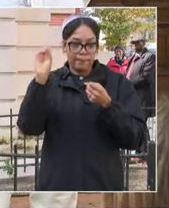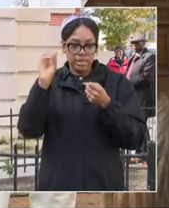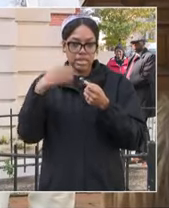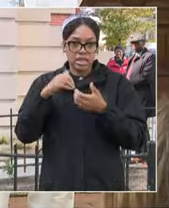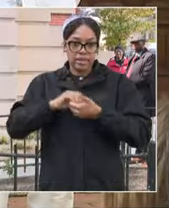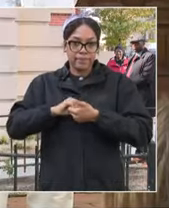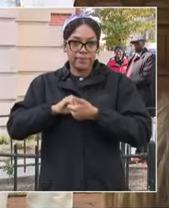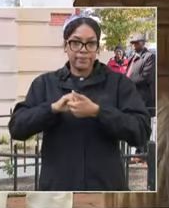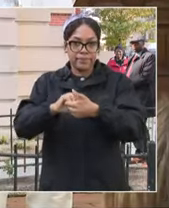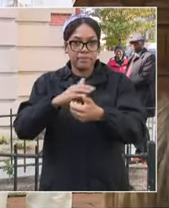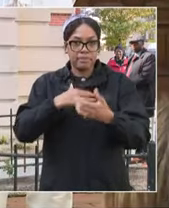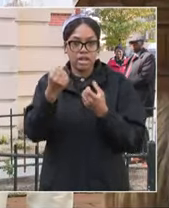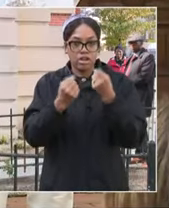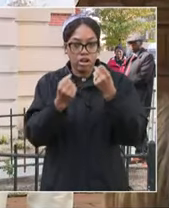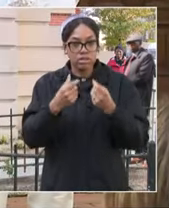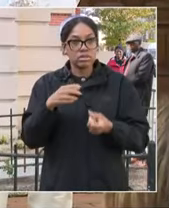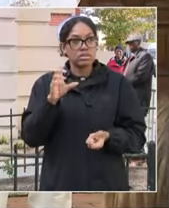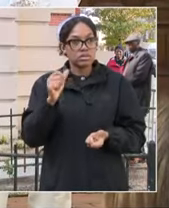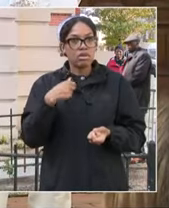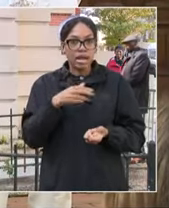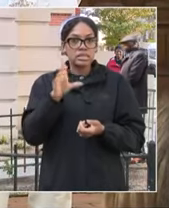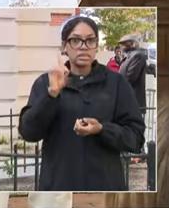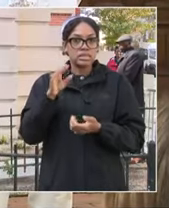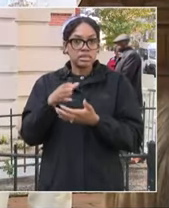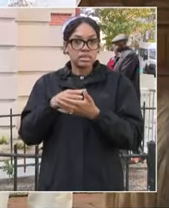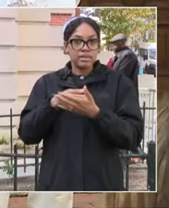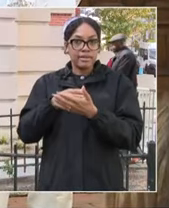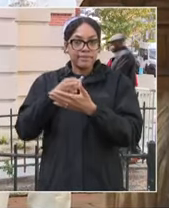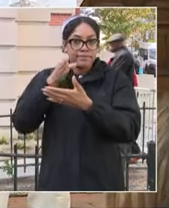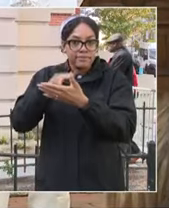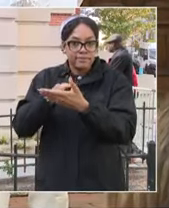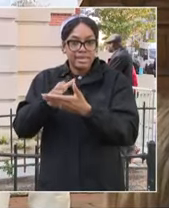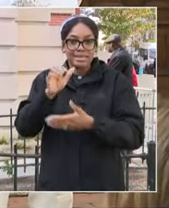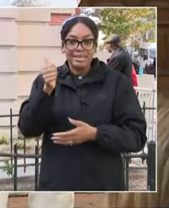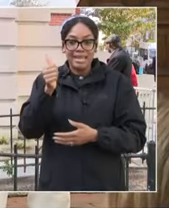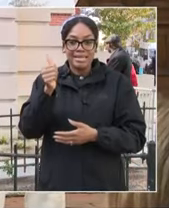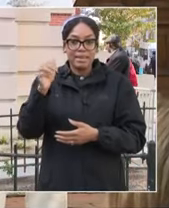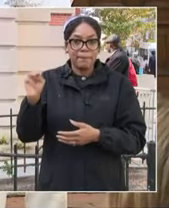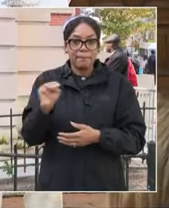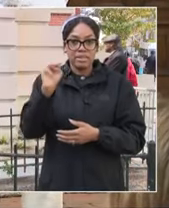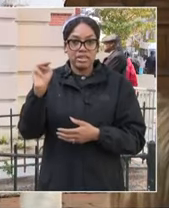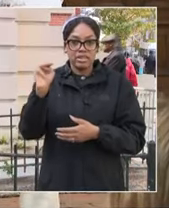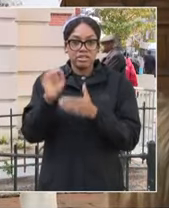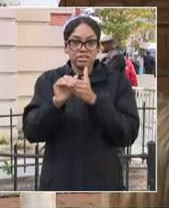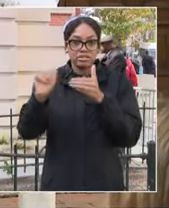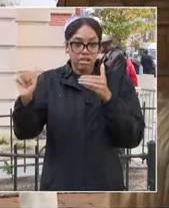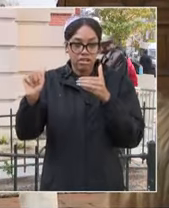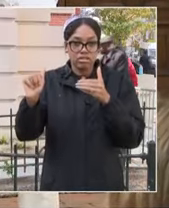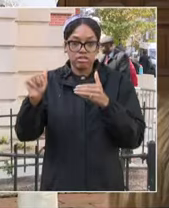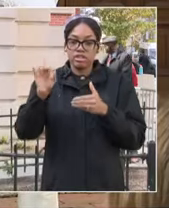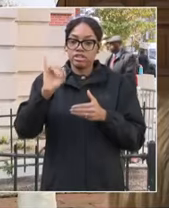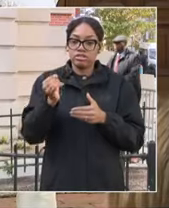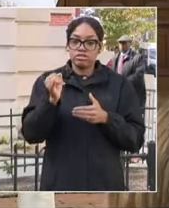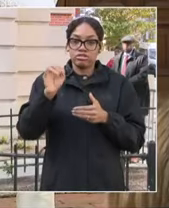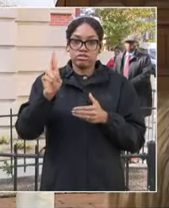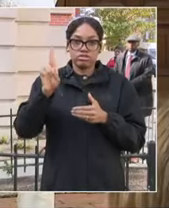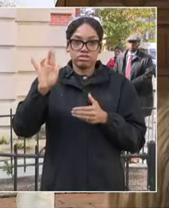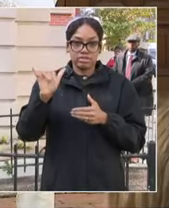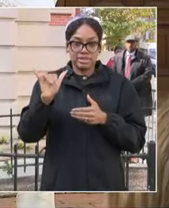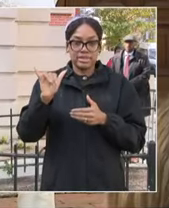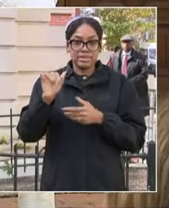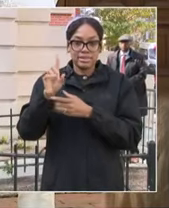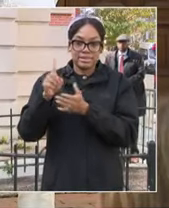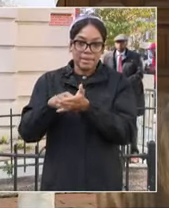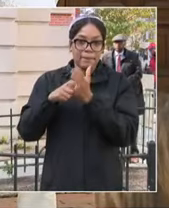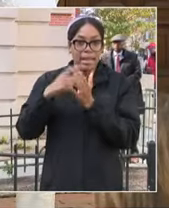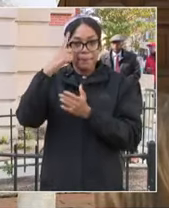District Court, so I filed a $10 million jury demand for the violation, confiscation of my